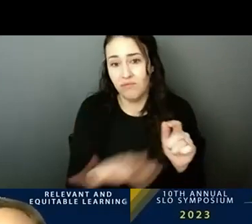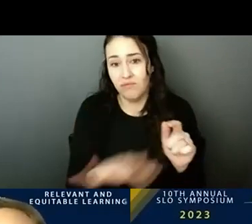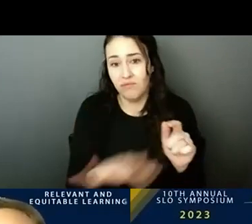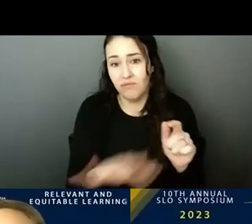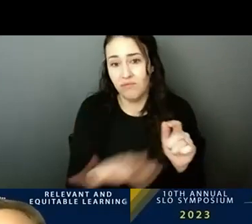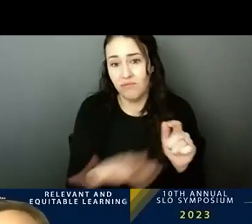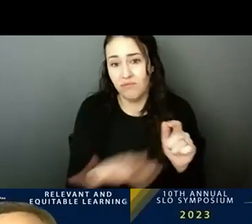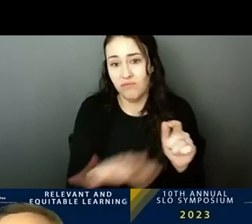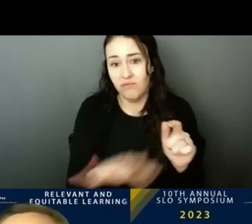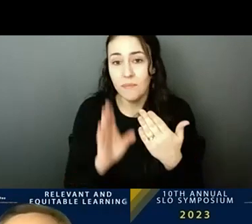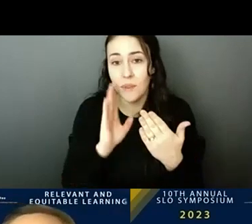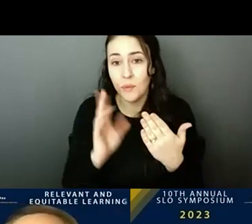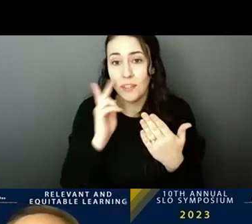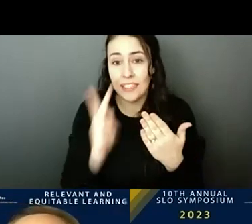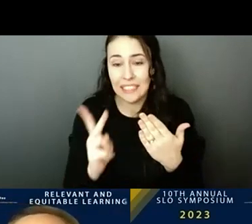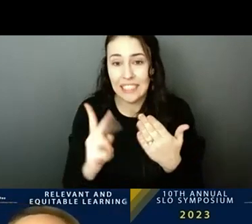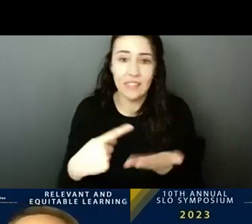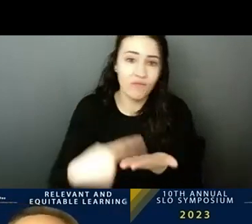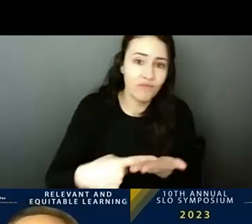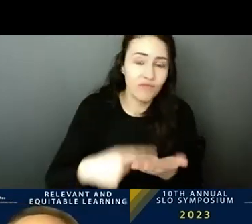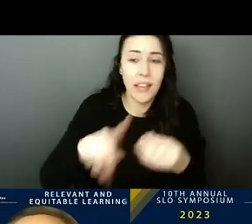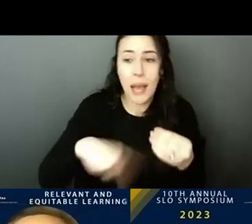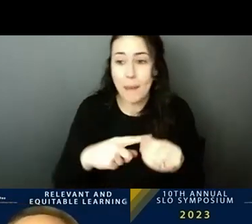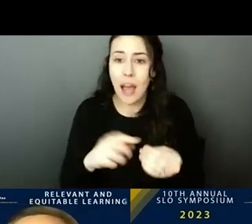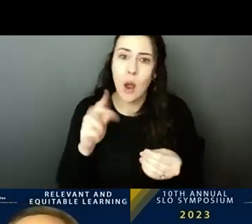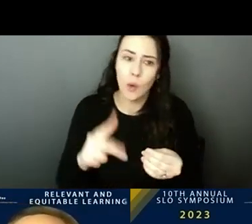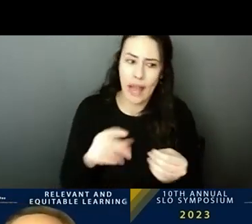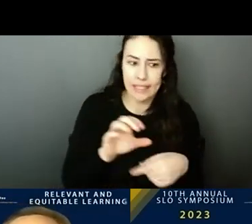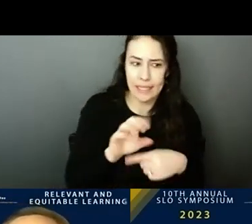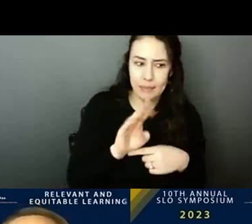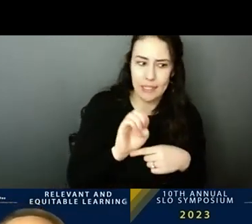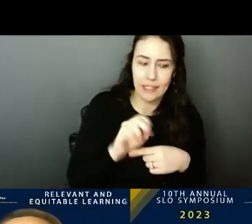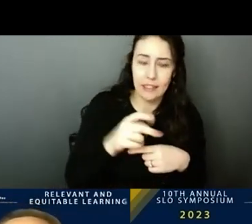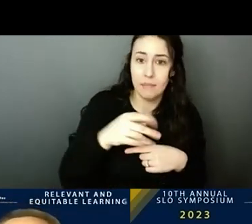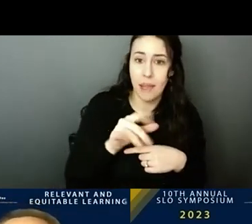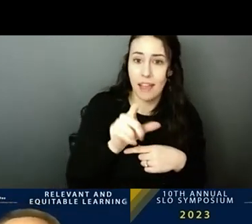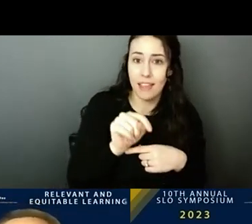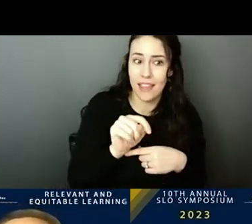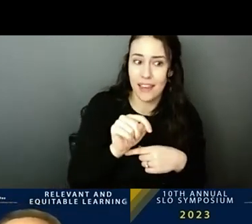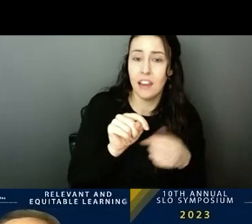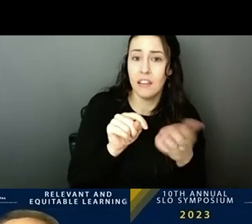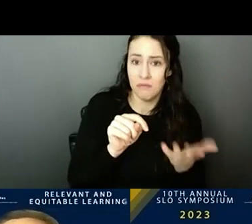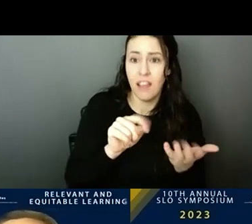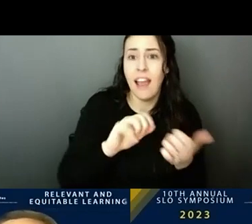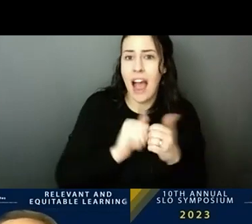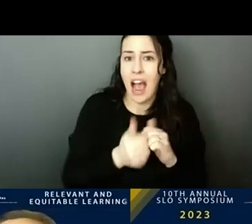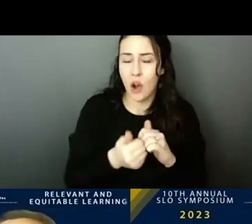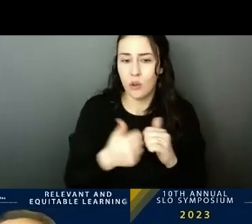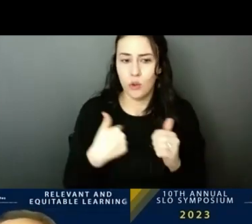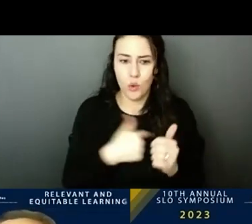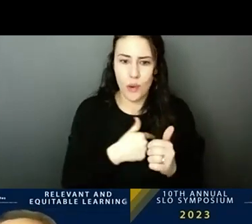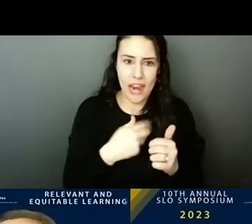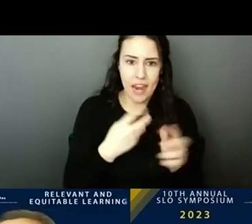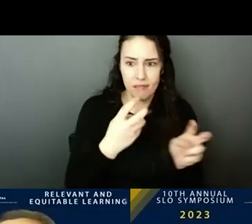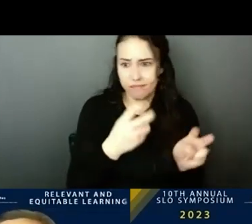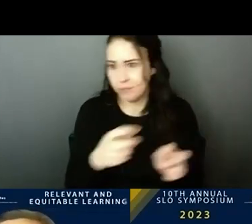that, us having conversations about, okay, in addition to this CBE pilot, how do we start to just move in this direction? right? And